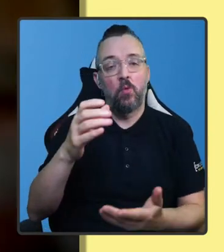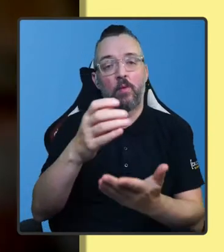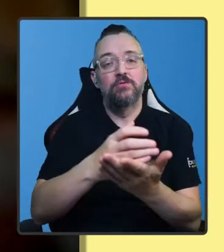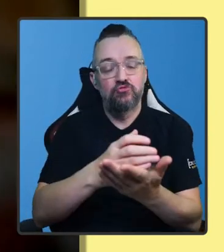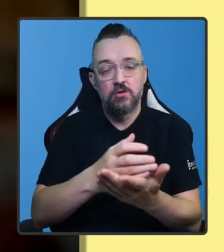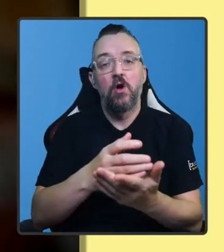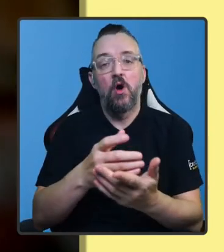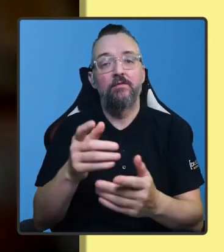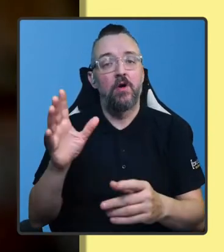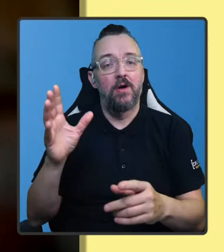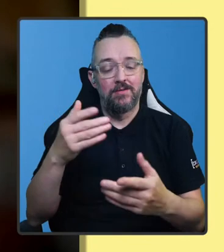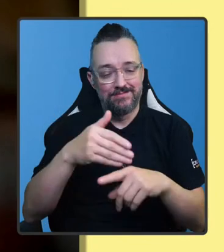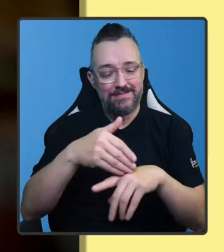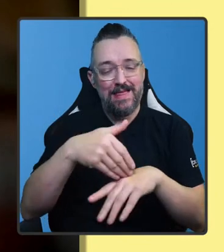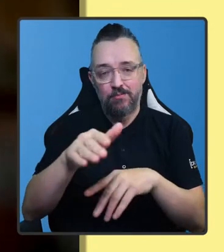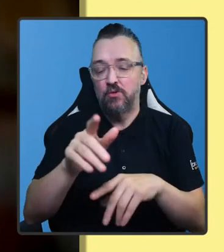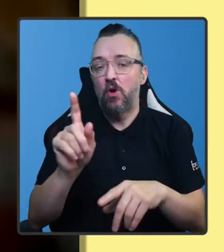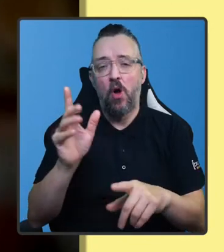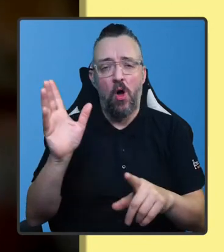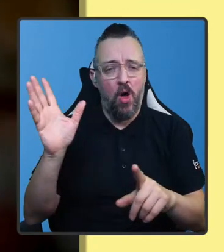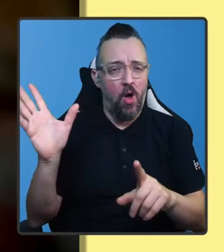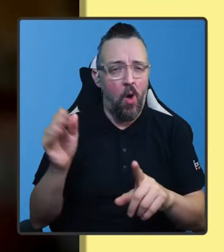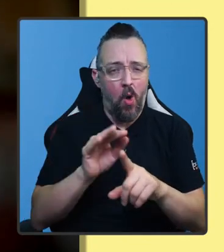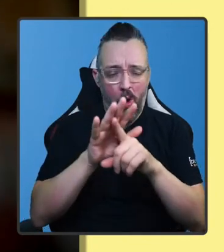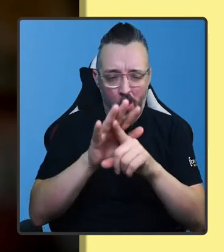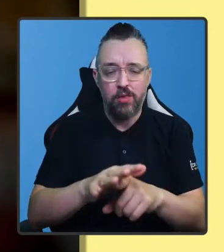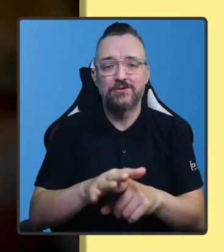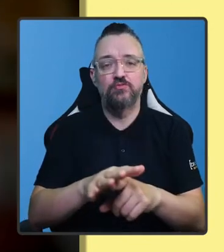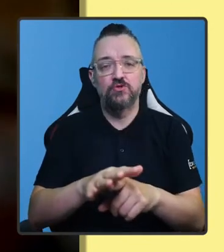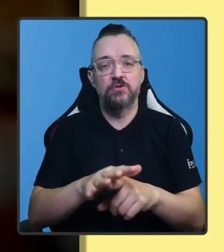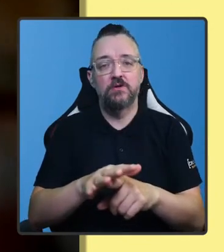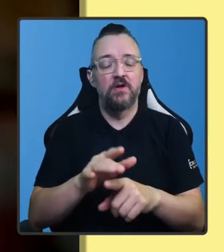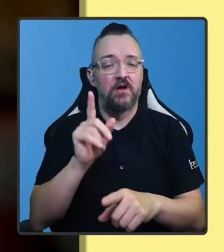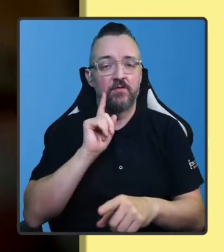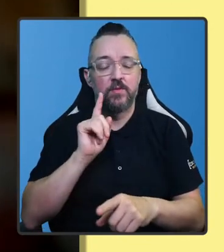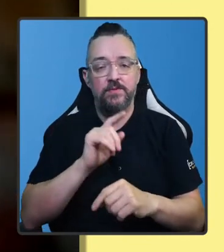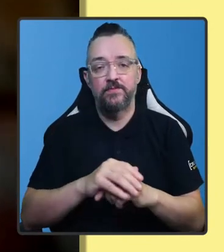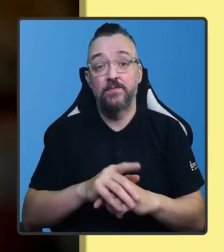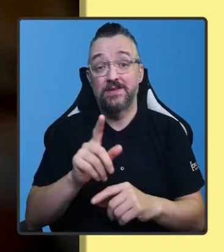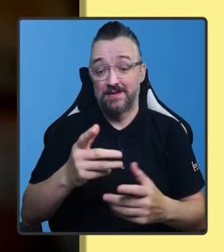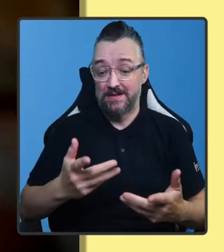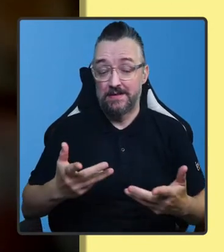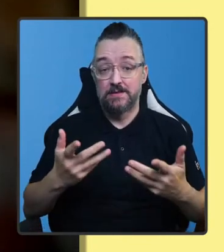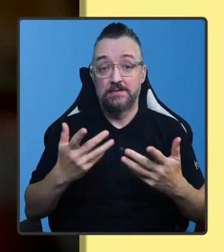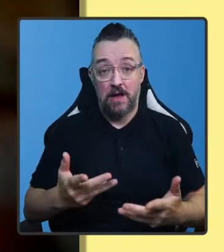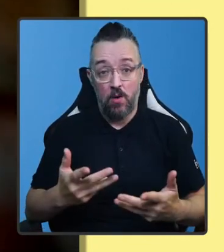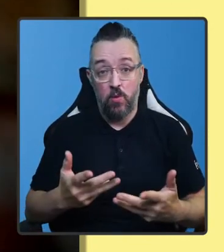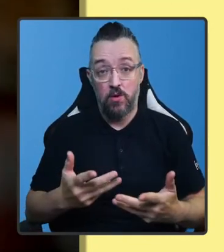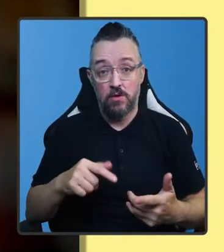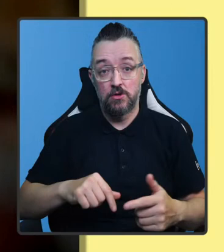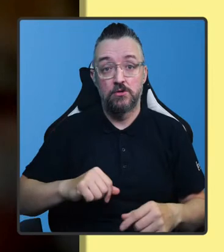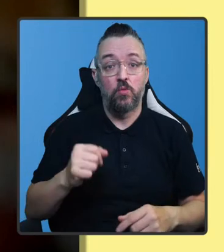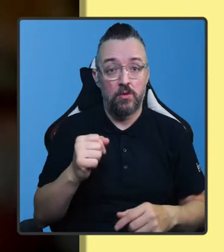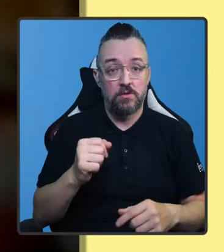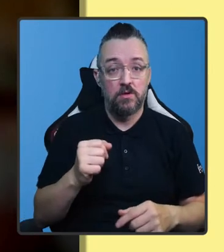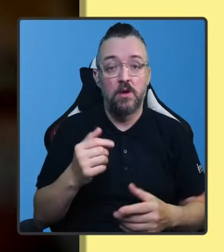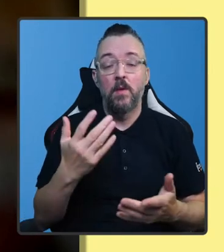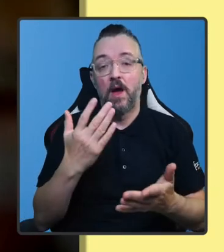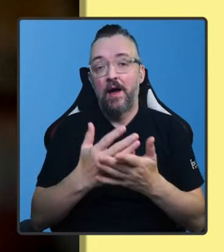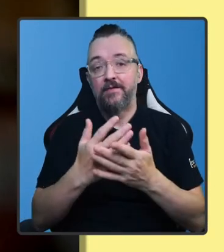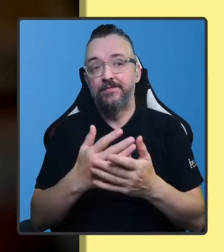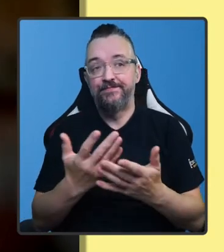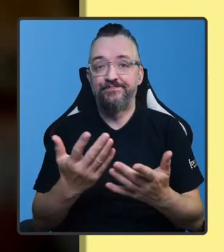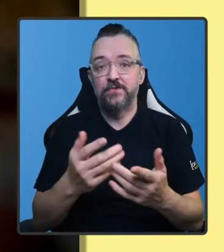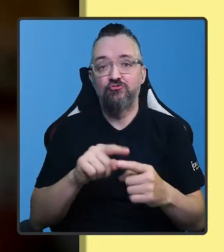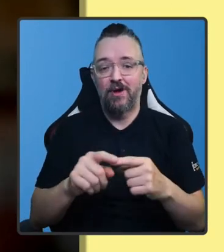All Forms of Discrimination Against Women. But right now in our country, despite efforts to close it,